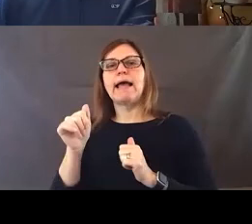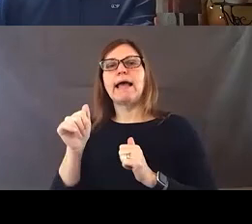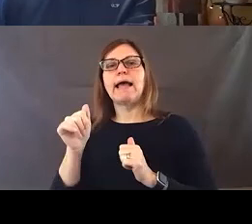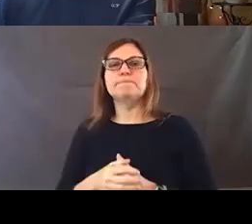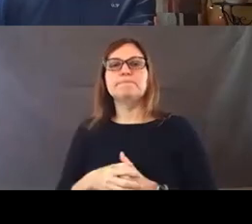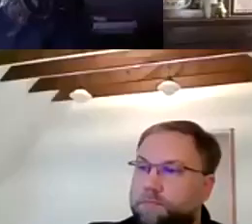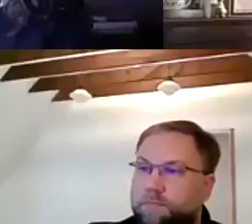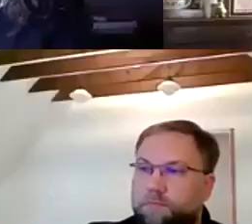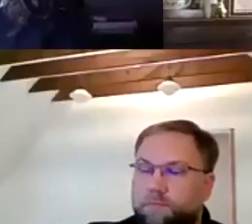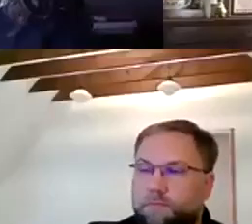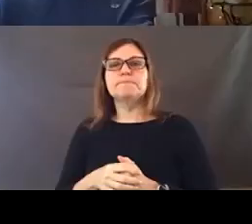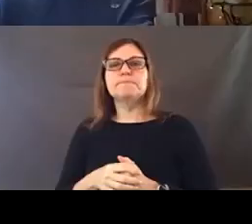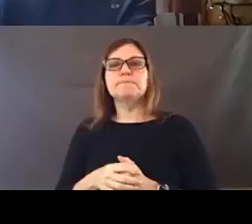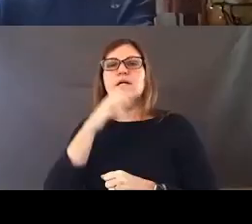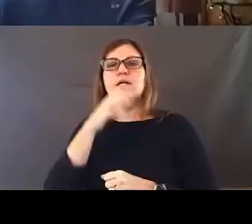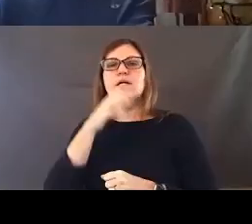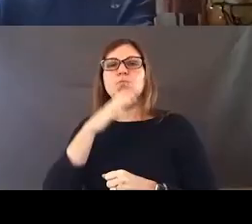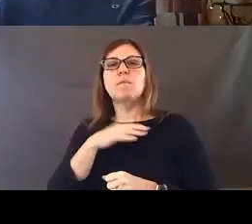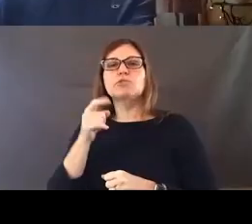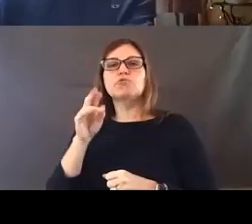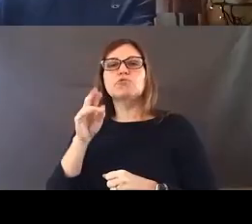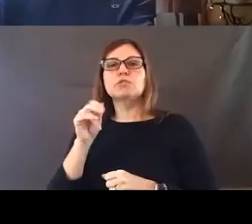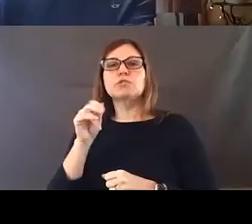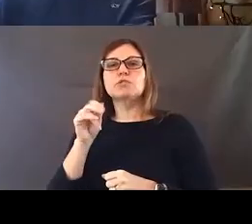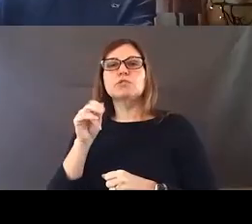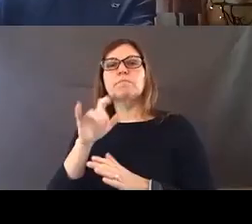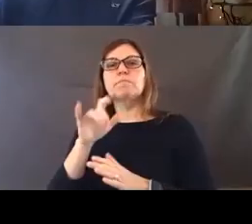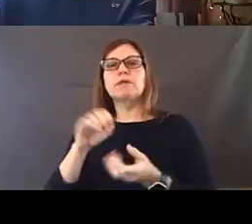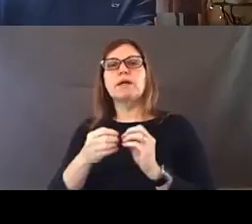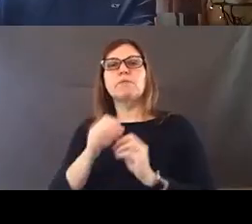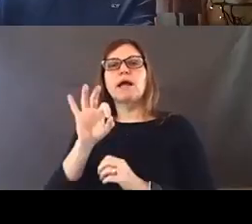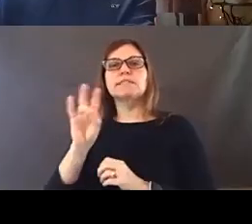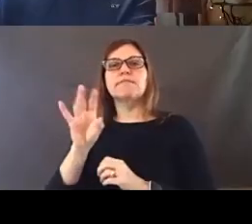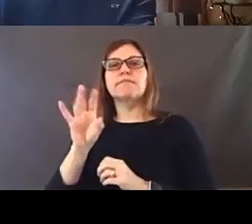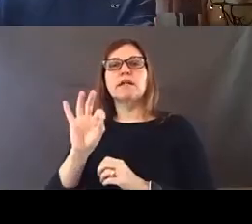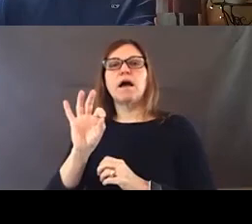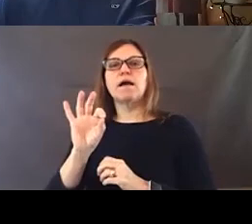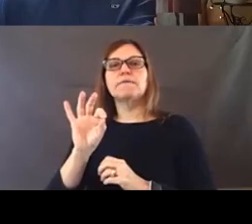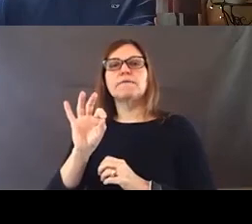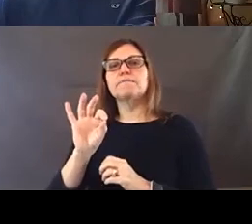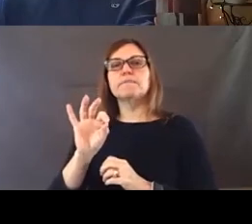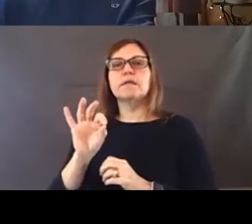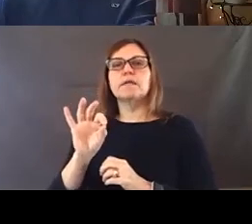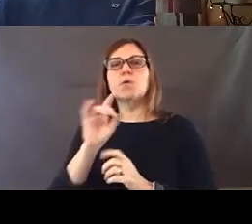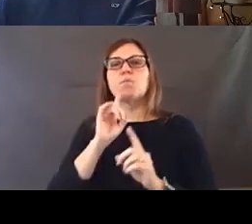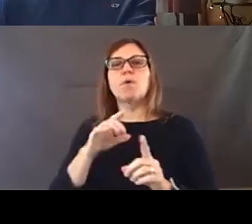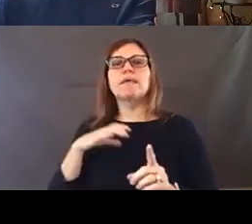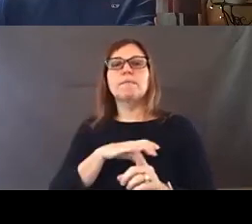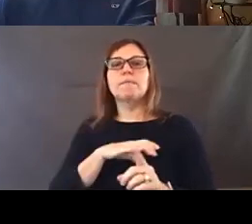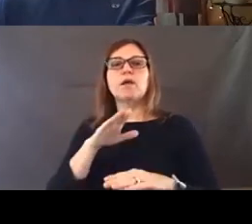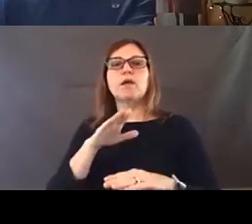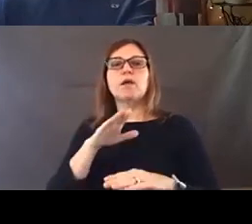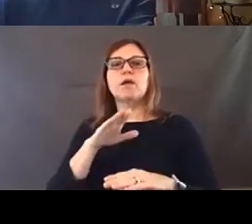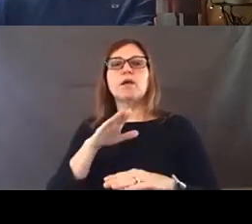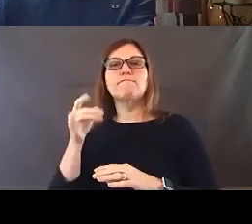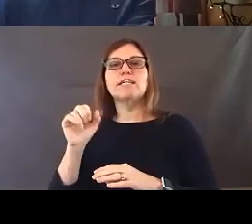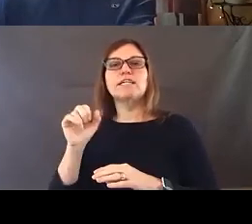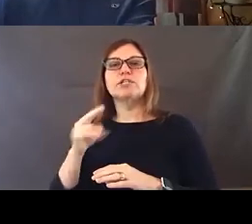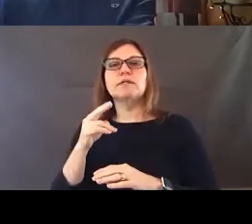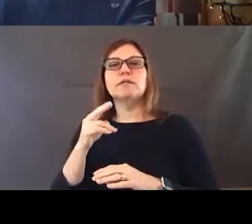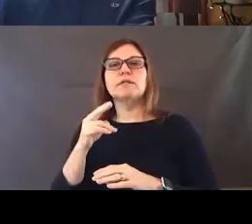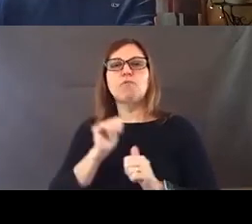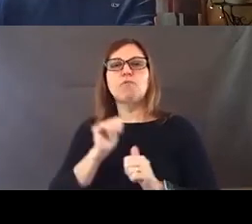Councilwoman Strasburger presents Bill Number 979, Report of the Committee on Innovation, Performance, and Asset Management